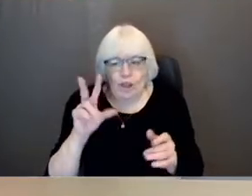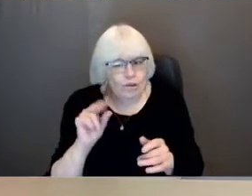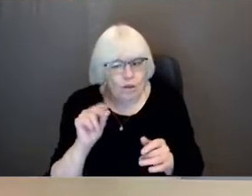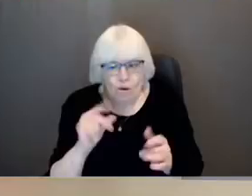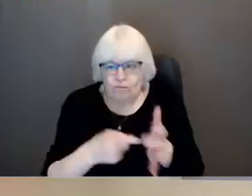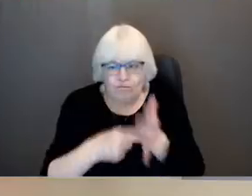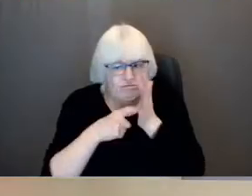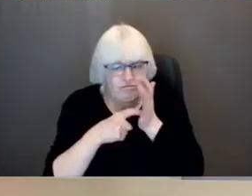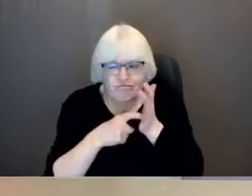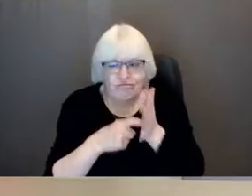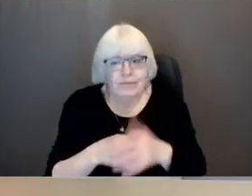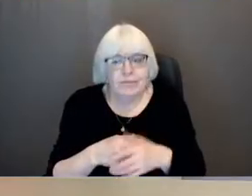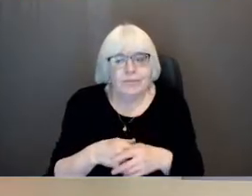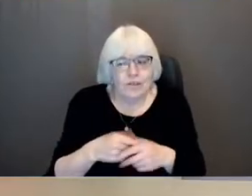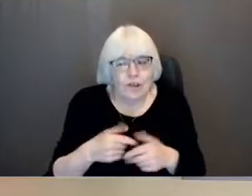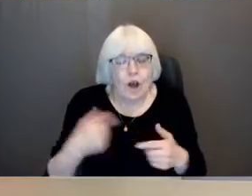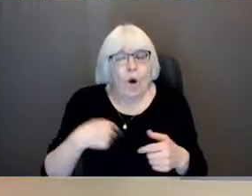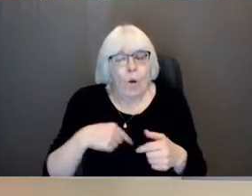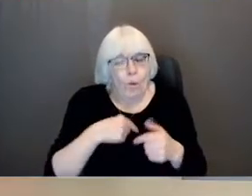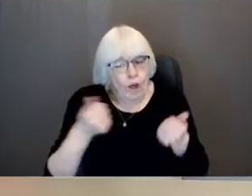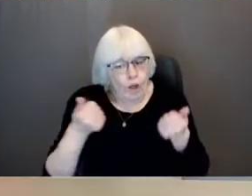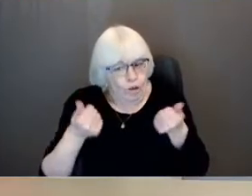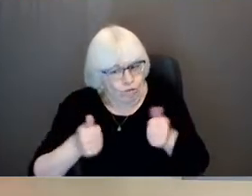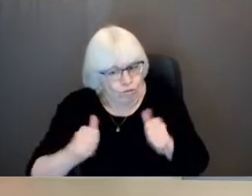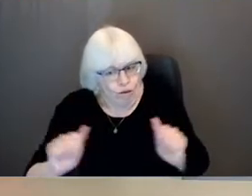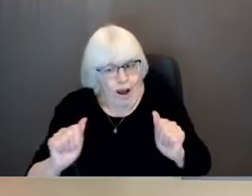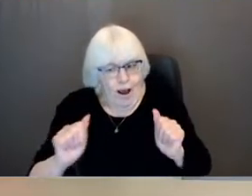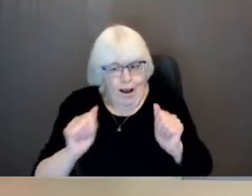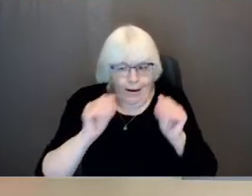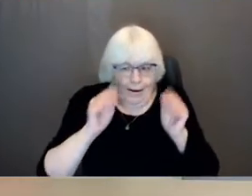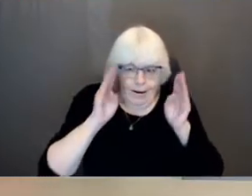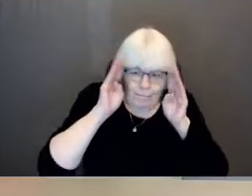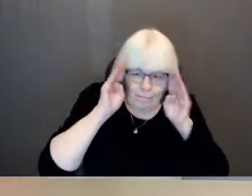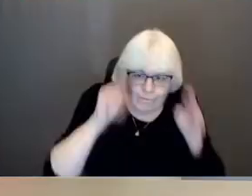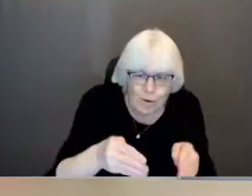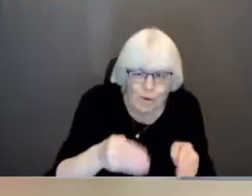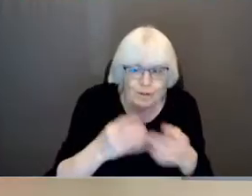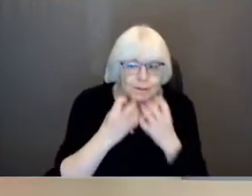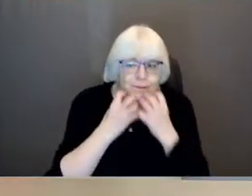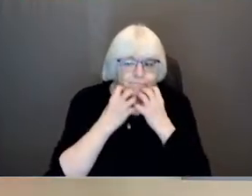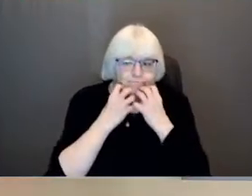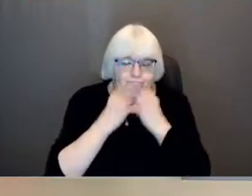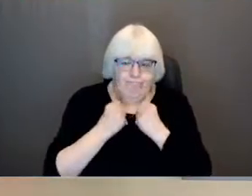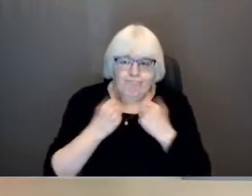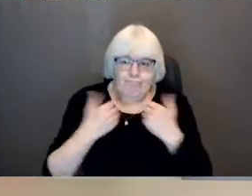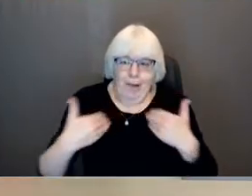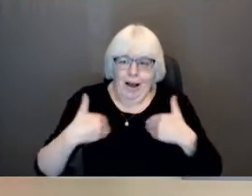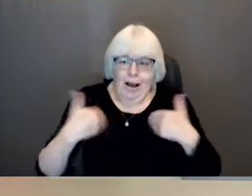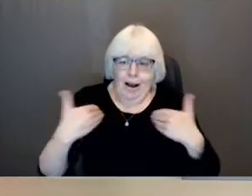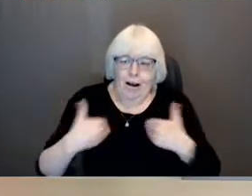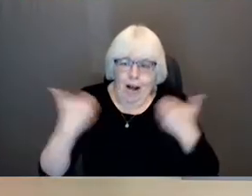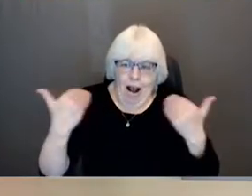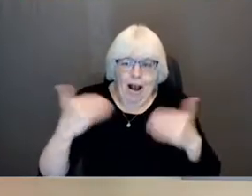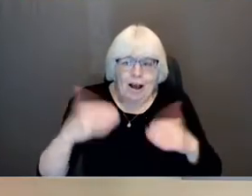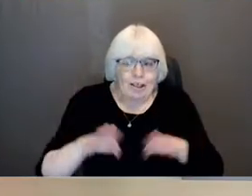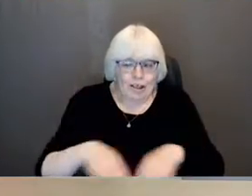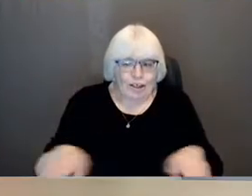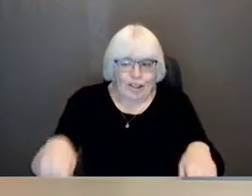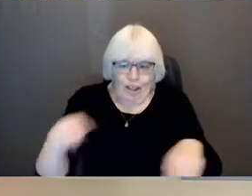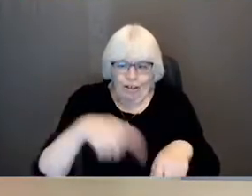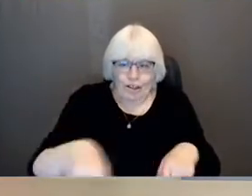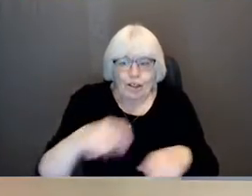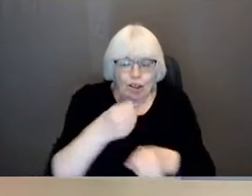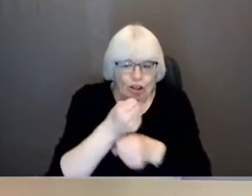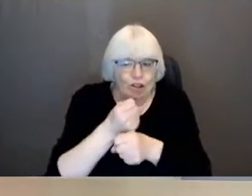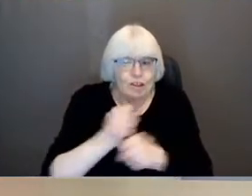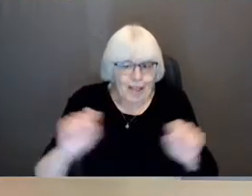together keep young people as safe as possible in these environments. Okay, thanks for that. I appreciate that.